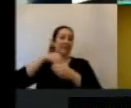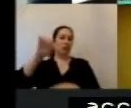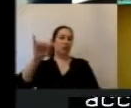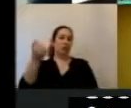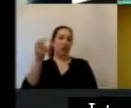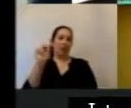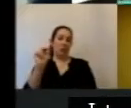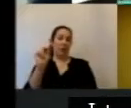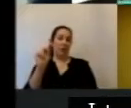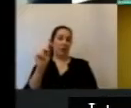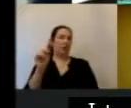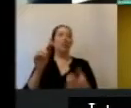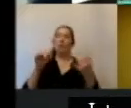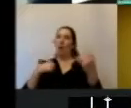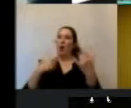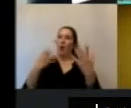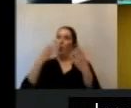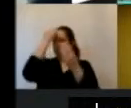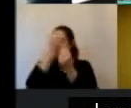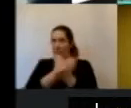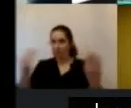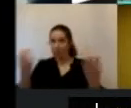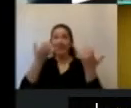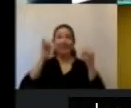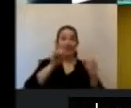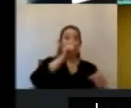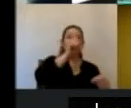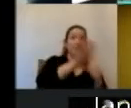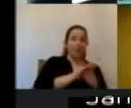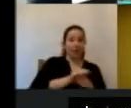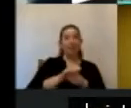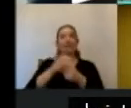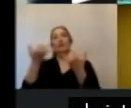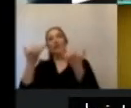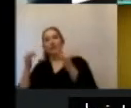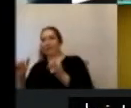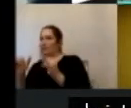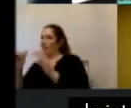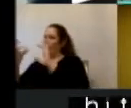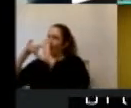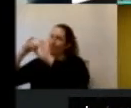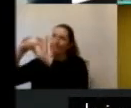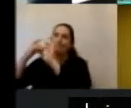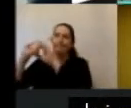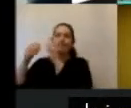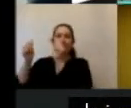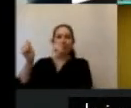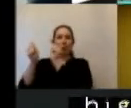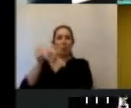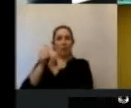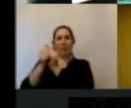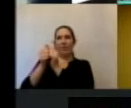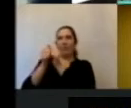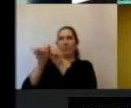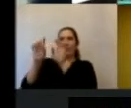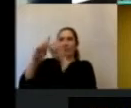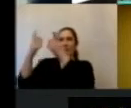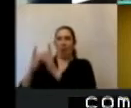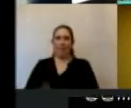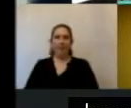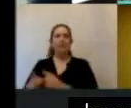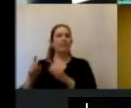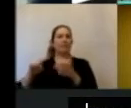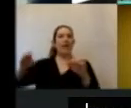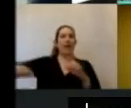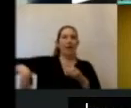move forward with it. Remind us, Commissioner, when's the first phase supposed to be completed? I am not sure about